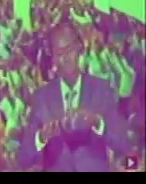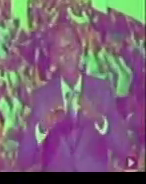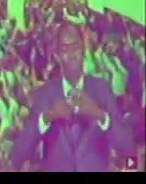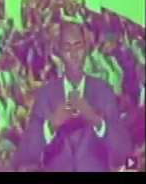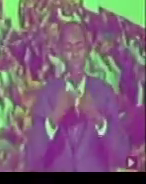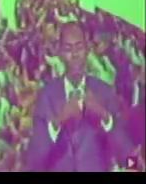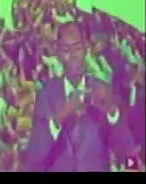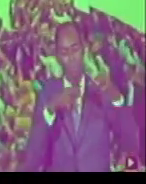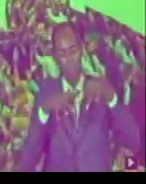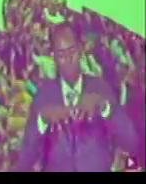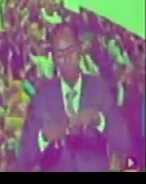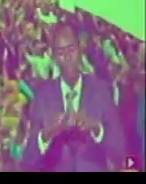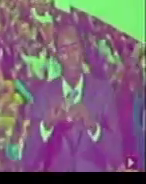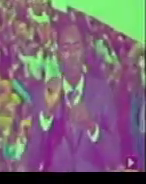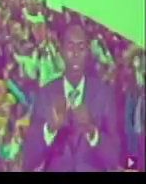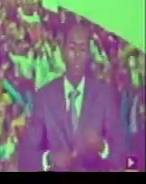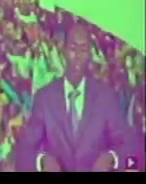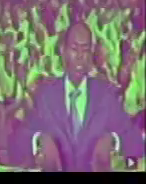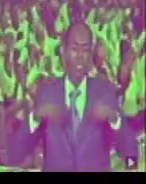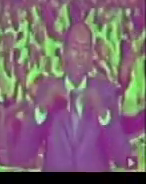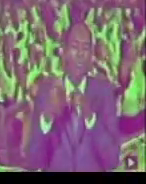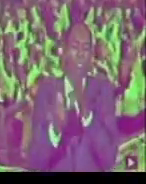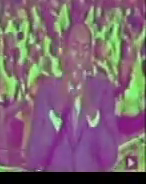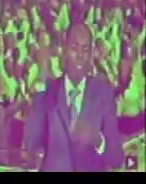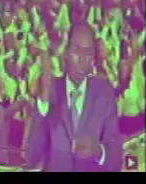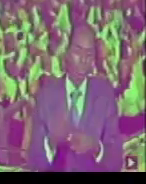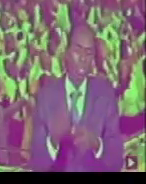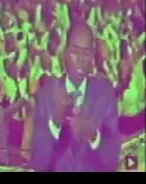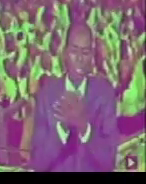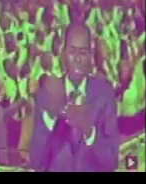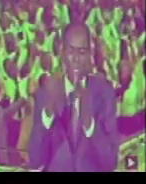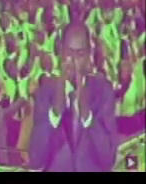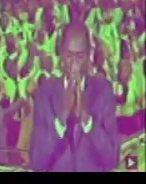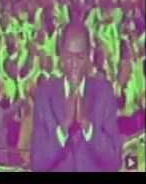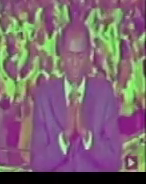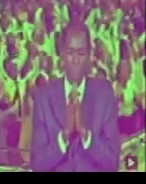begin to flow into every life in Jesus' name.